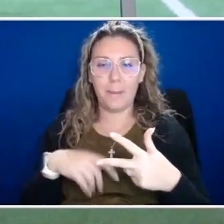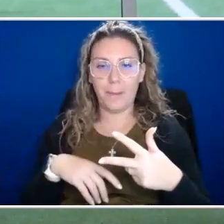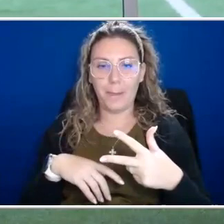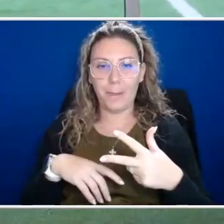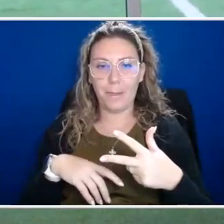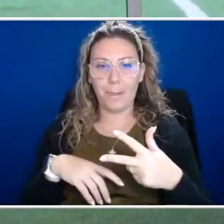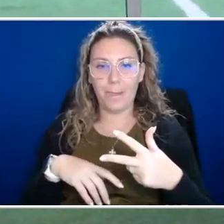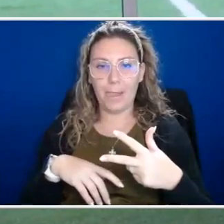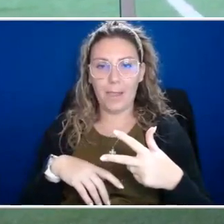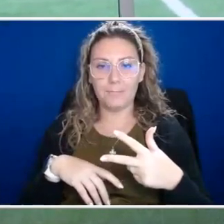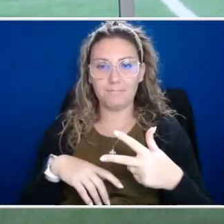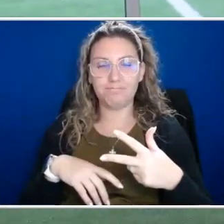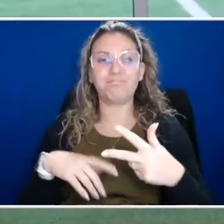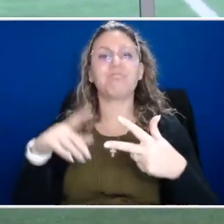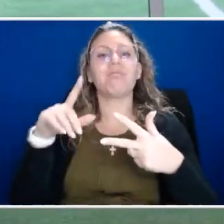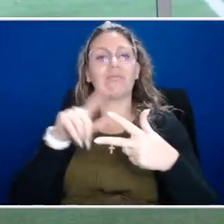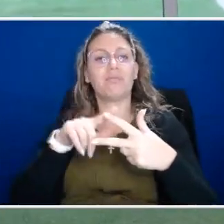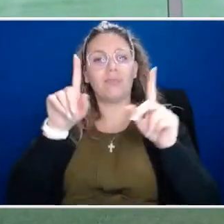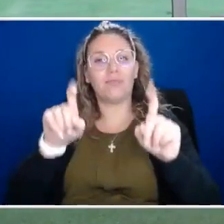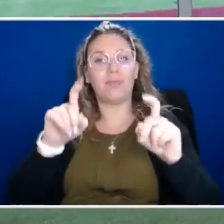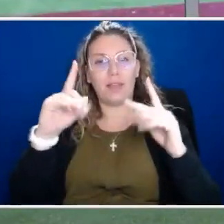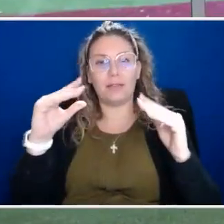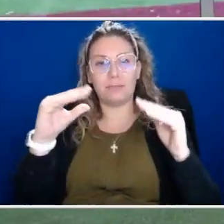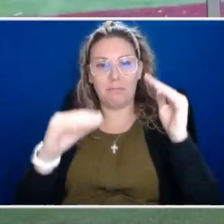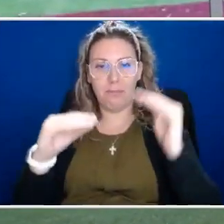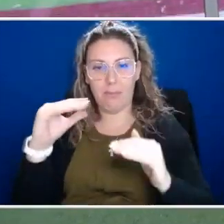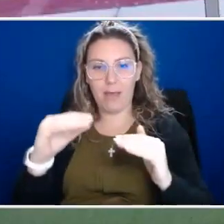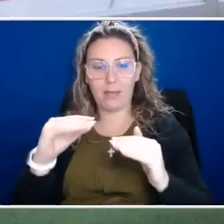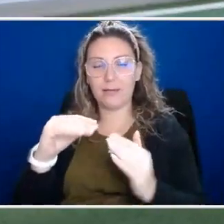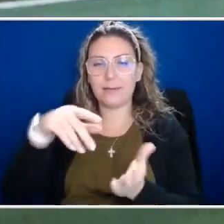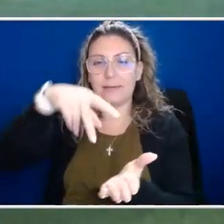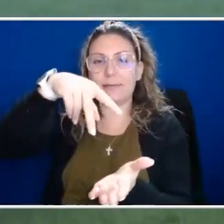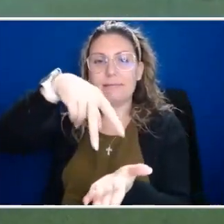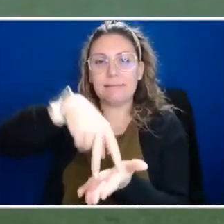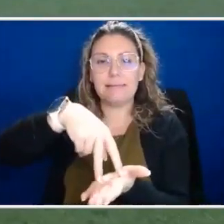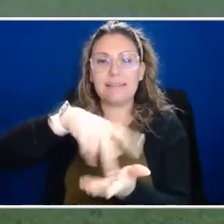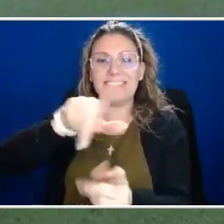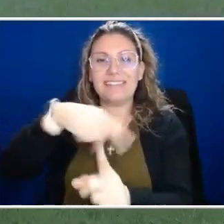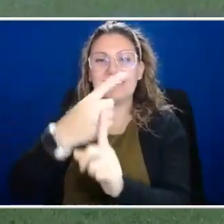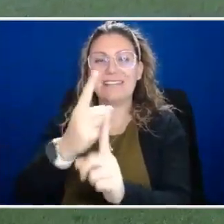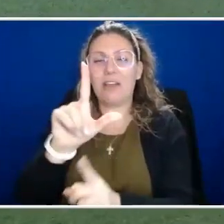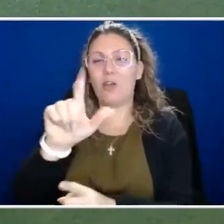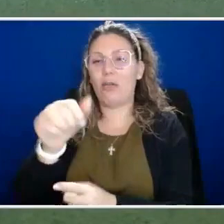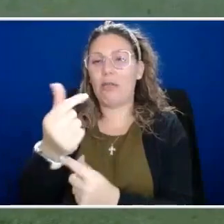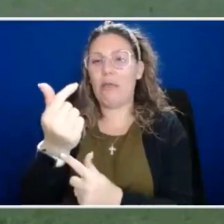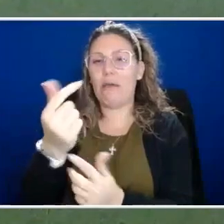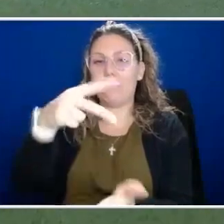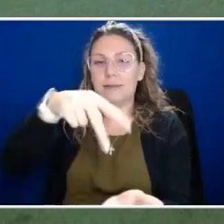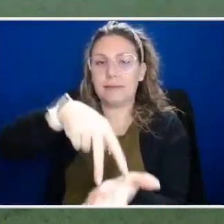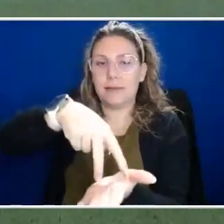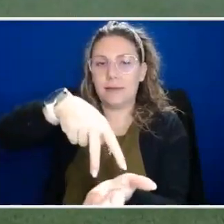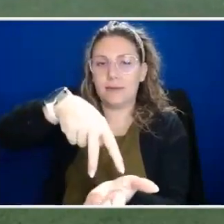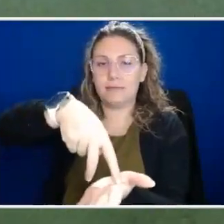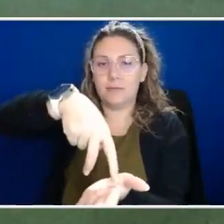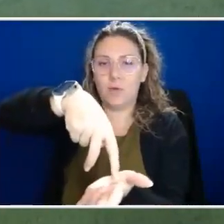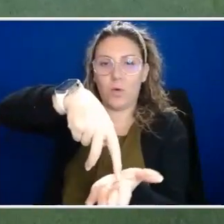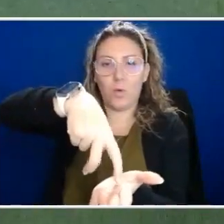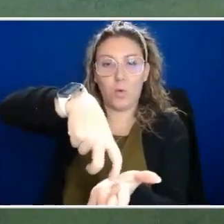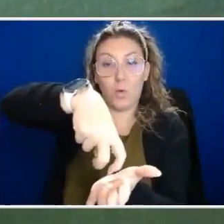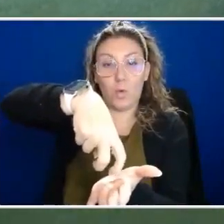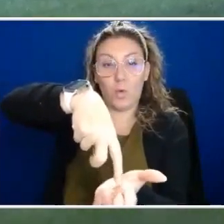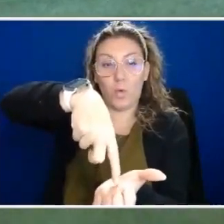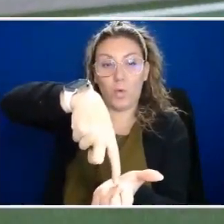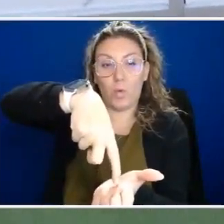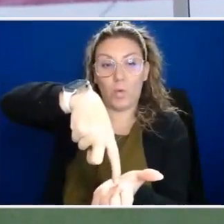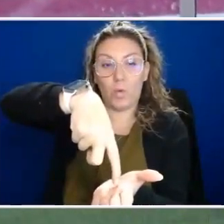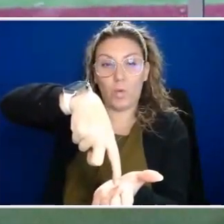the balance, we can go to a single leg stand. So just standing on one leg, practicing that balance. I like to do this at a counter